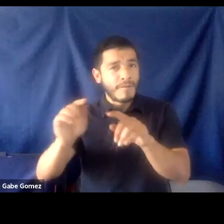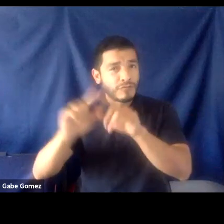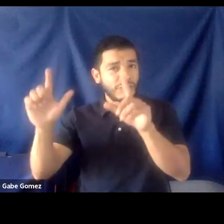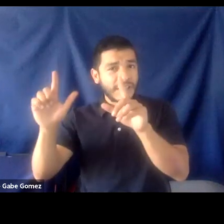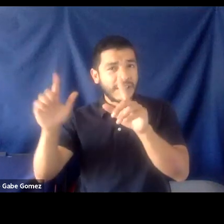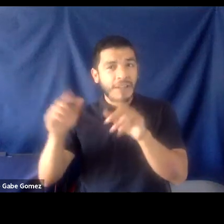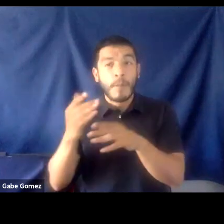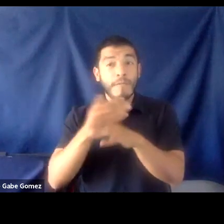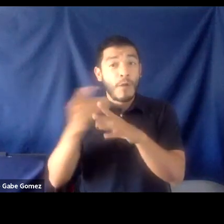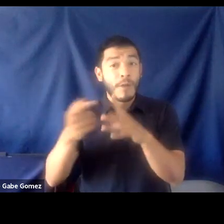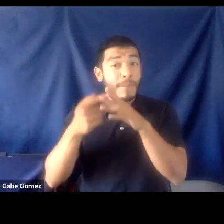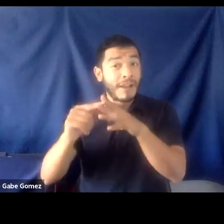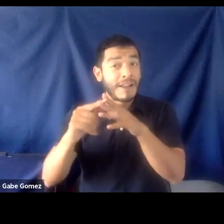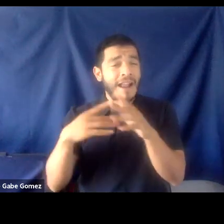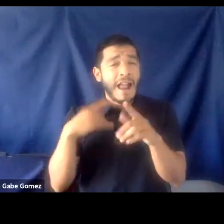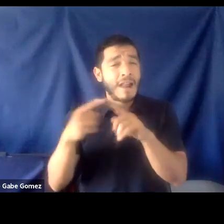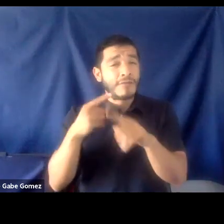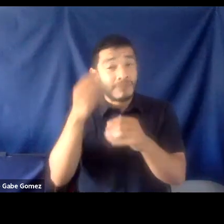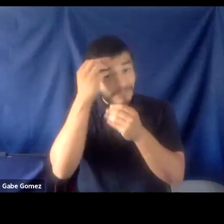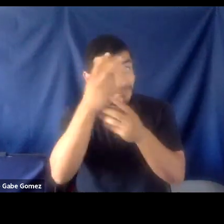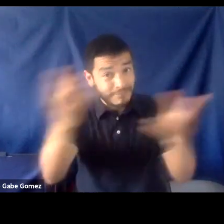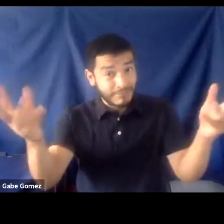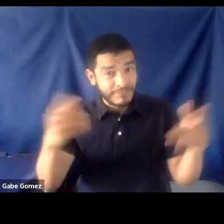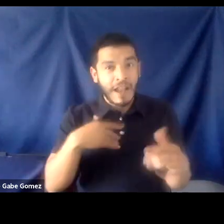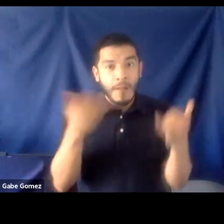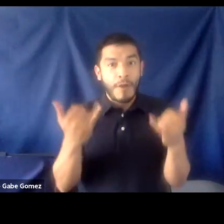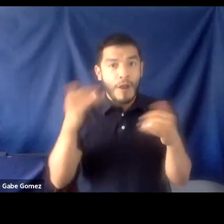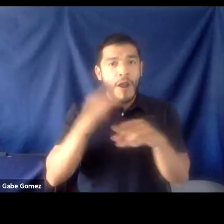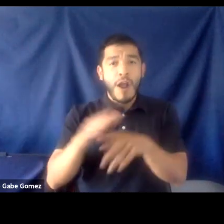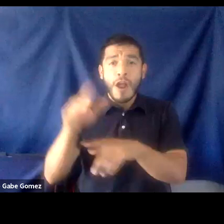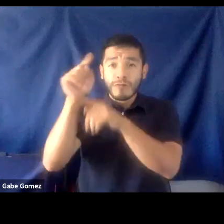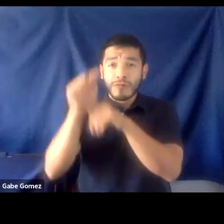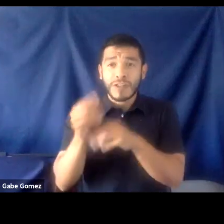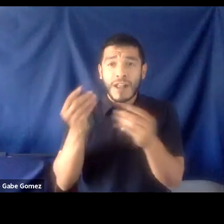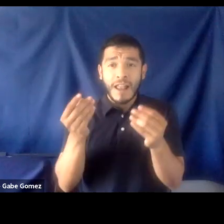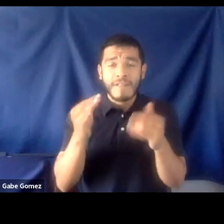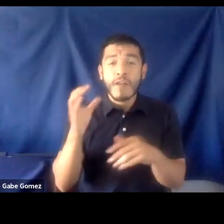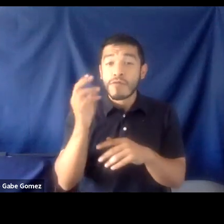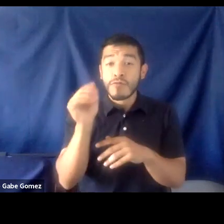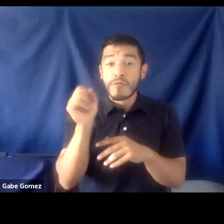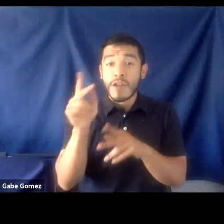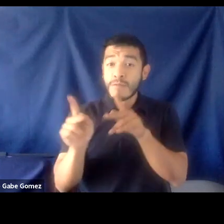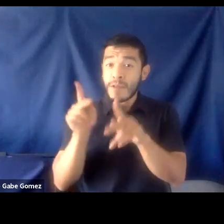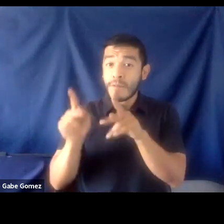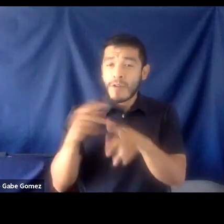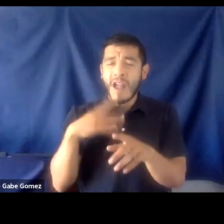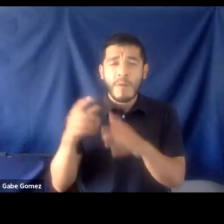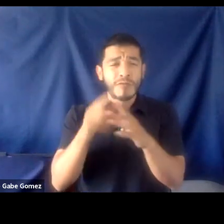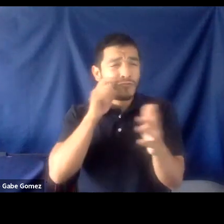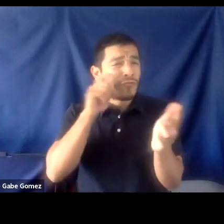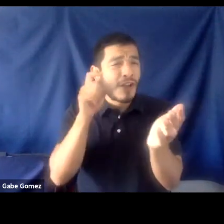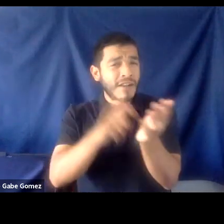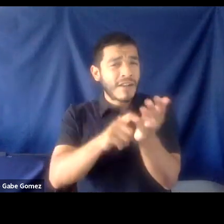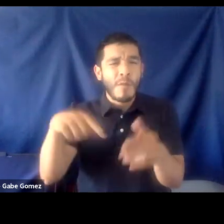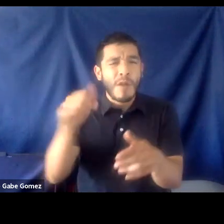we begin, I would like to acknowledge that I am currently on the traditional lands of the Chumash peoples. I want to recognize that we are